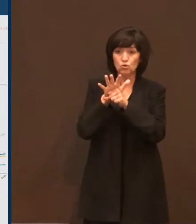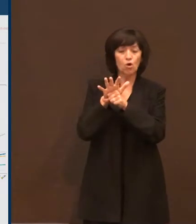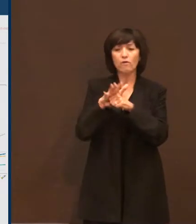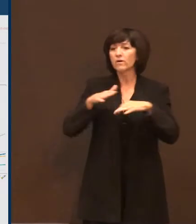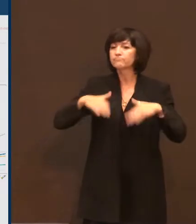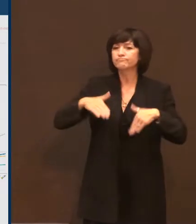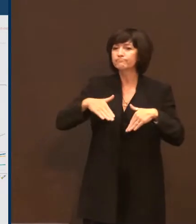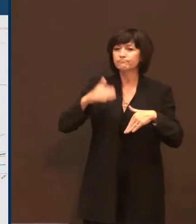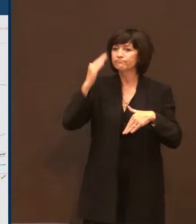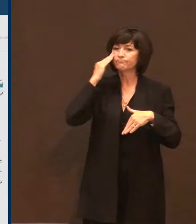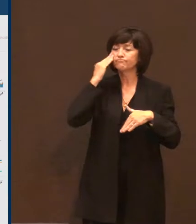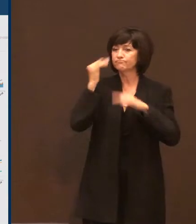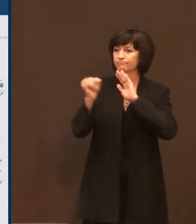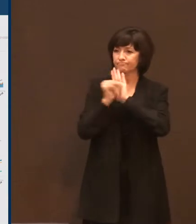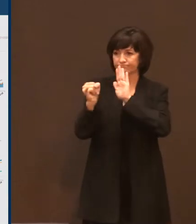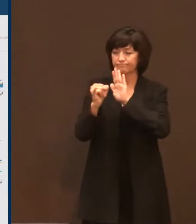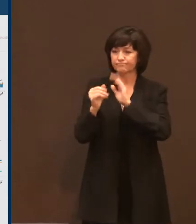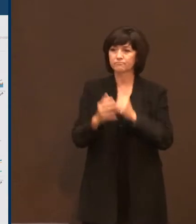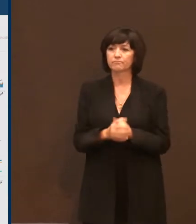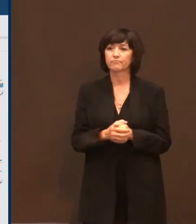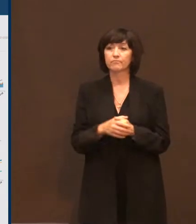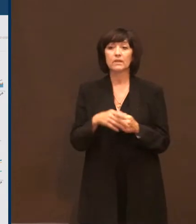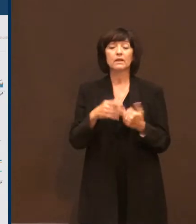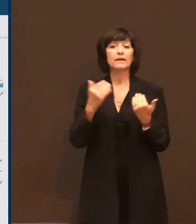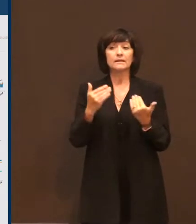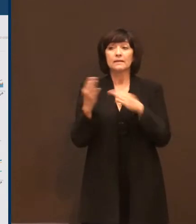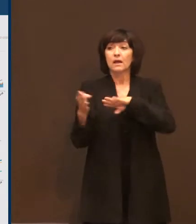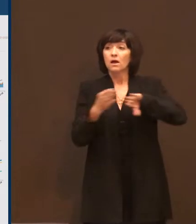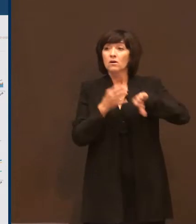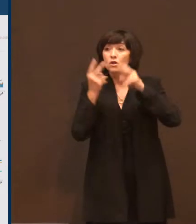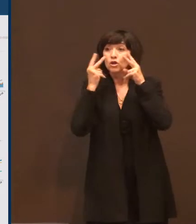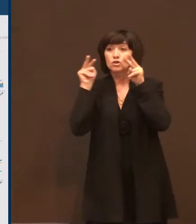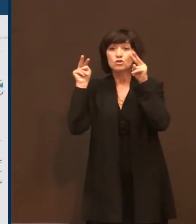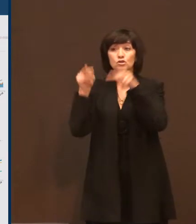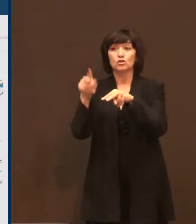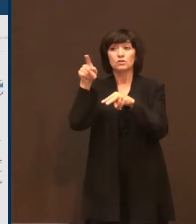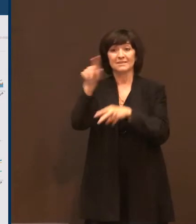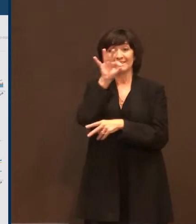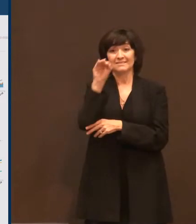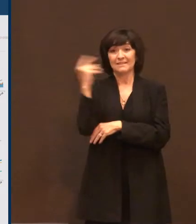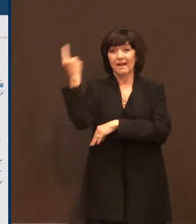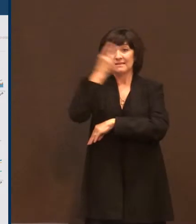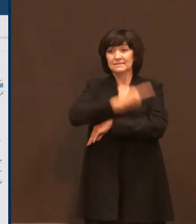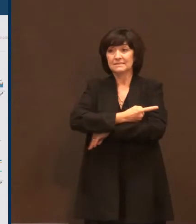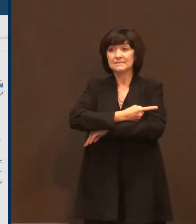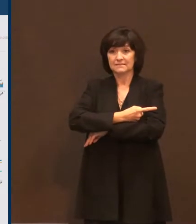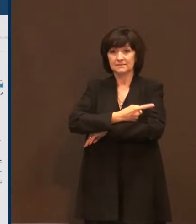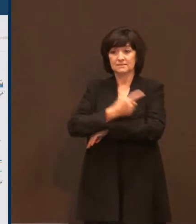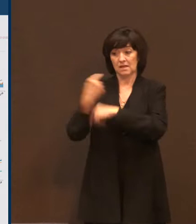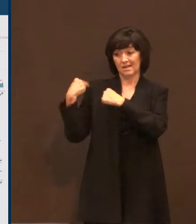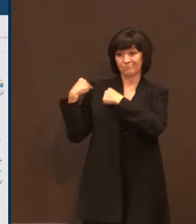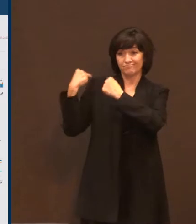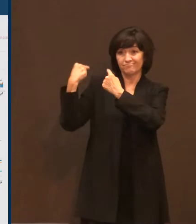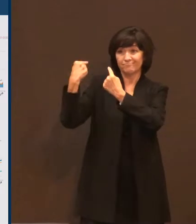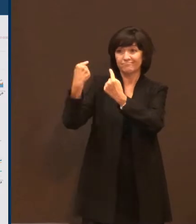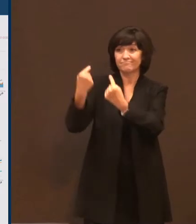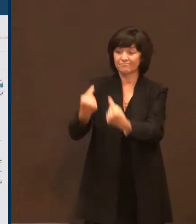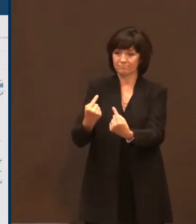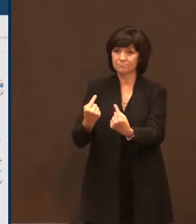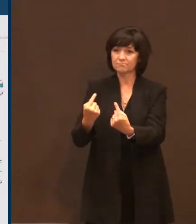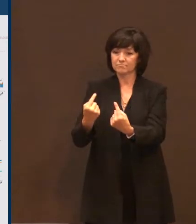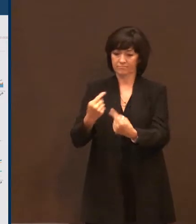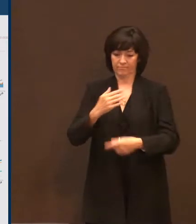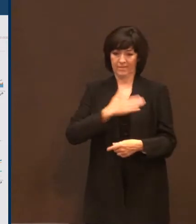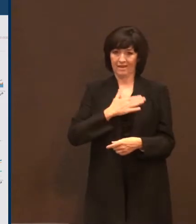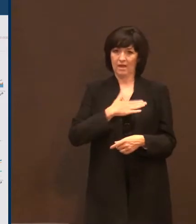uptick. So if you take the 90-day view, you can see the outbreak, the COVID-19 outbreak in our state in terms